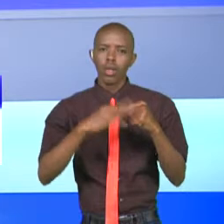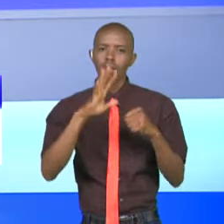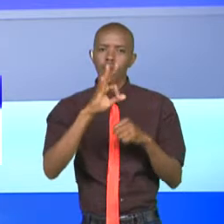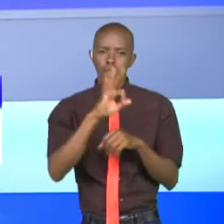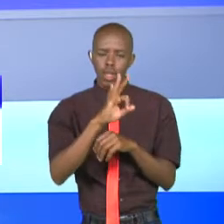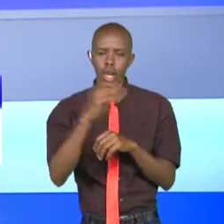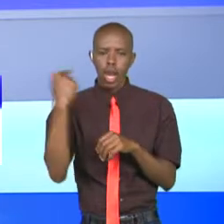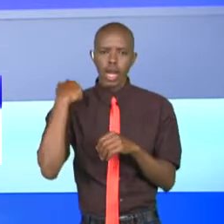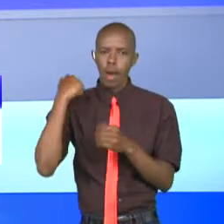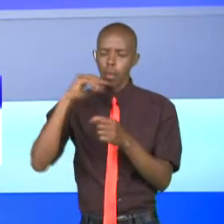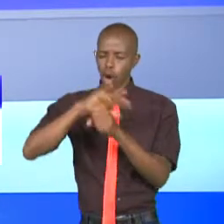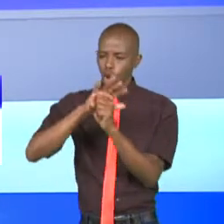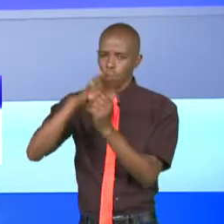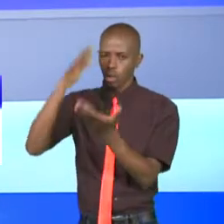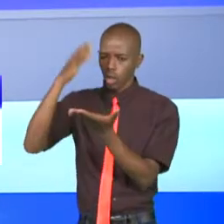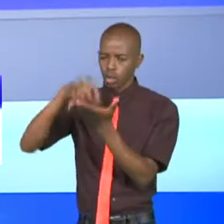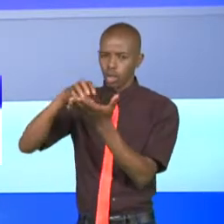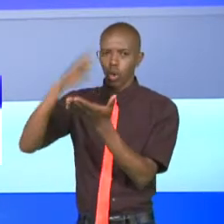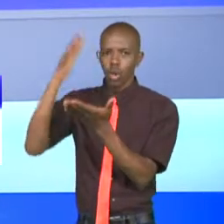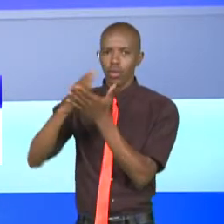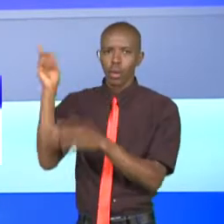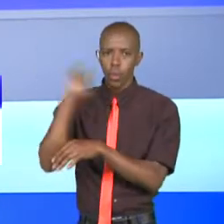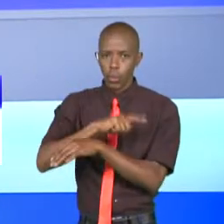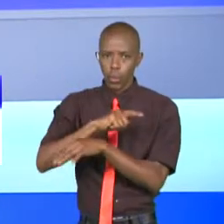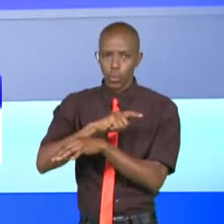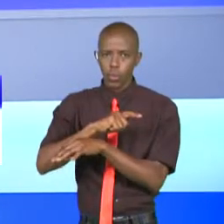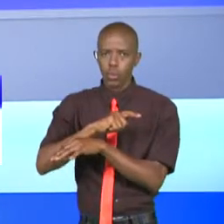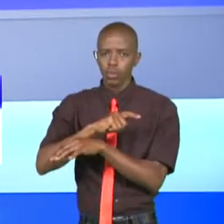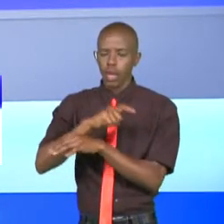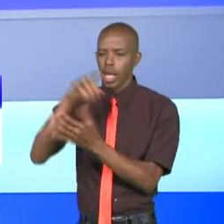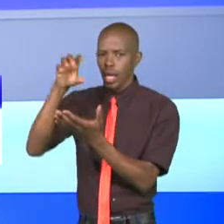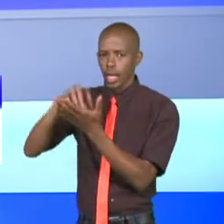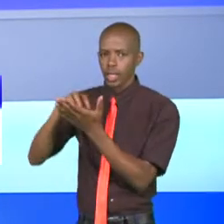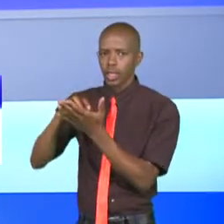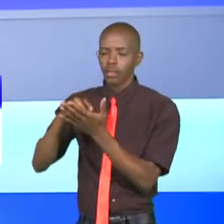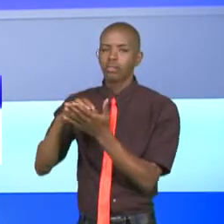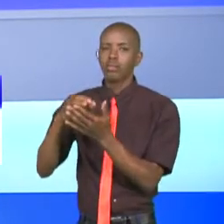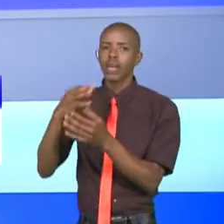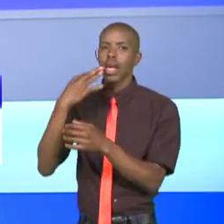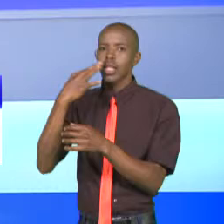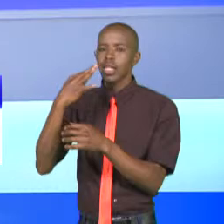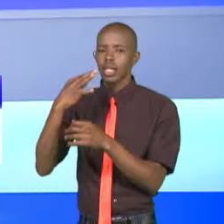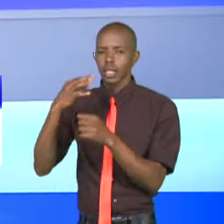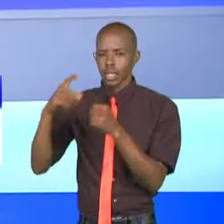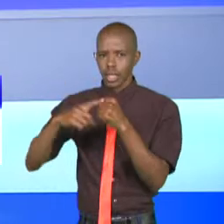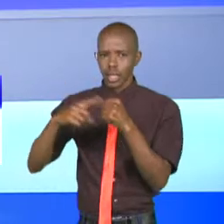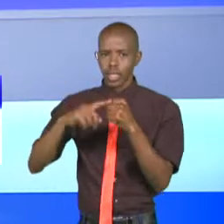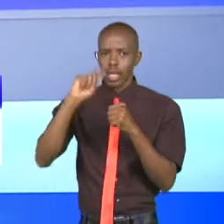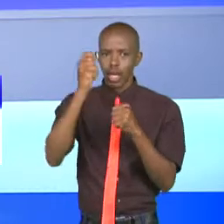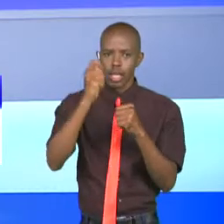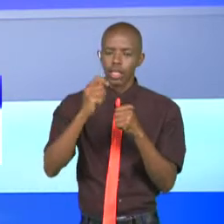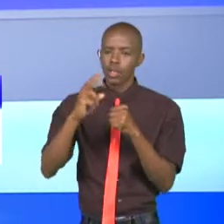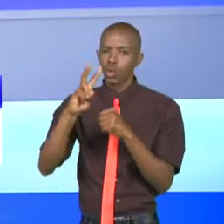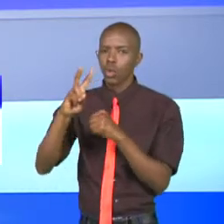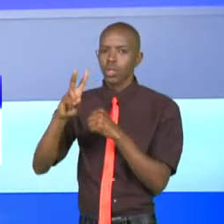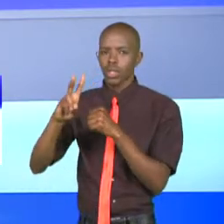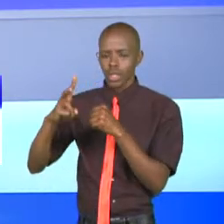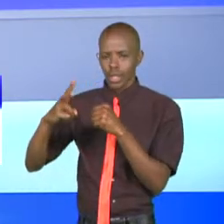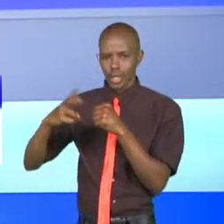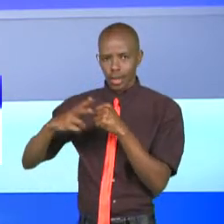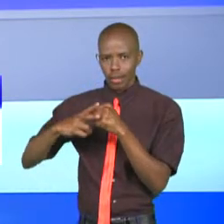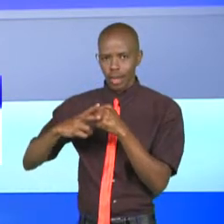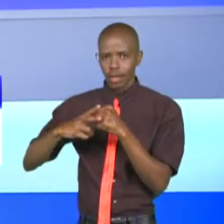92,853 the number of confirmed positive cases in the country. From the cases, 367 are Kenyans, while 27 are foreigners. There